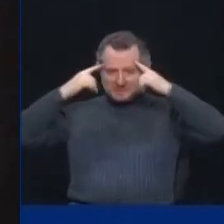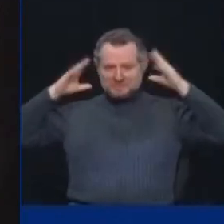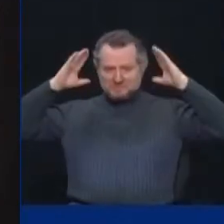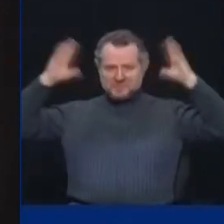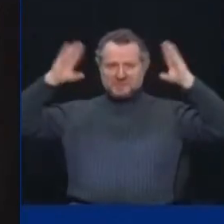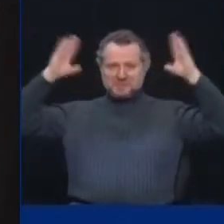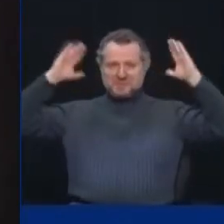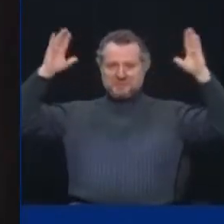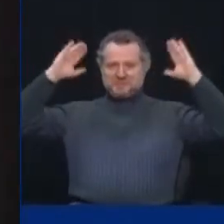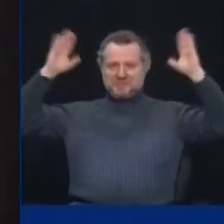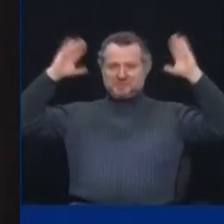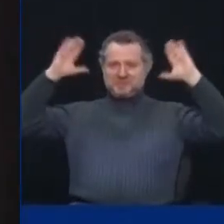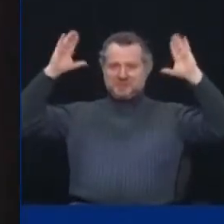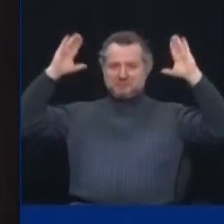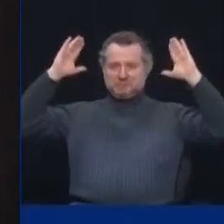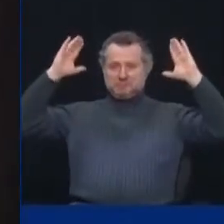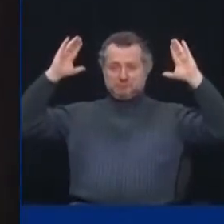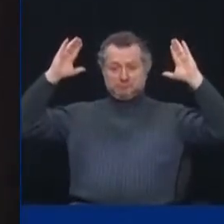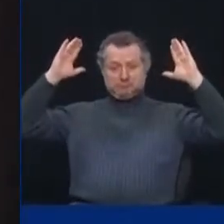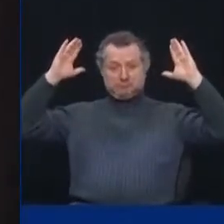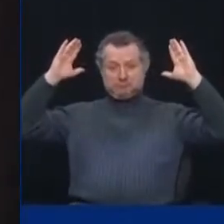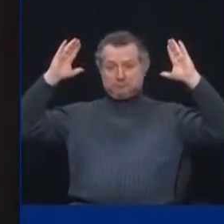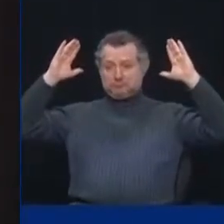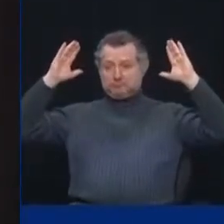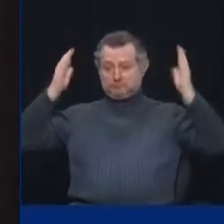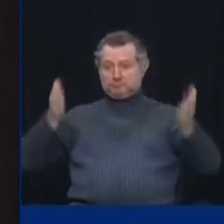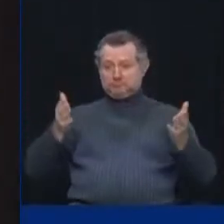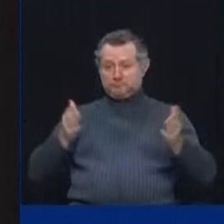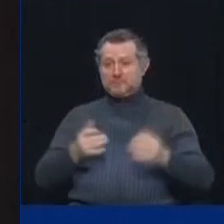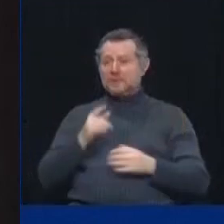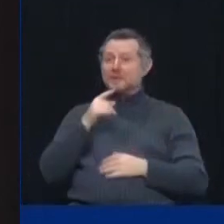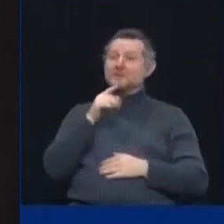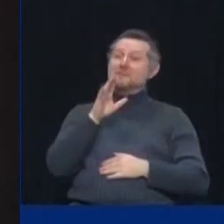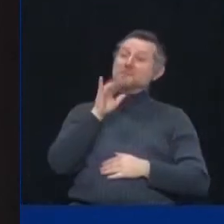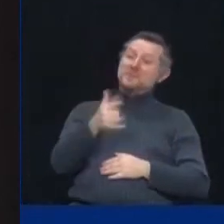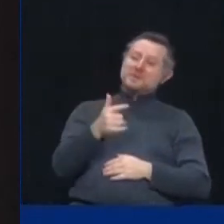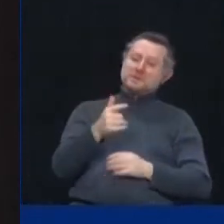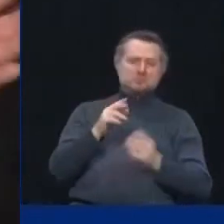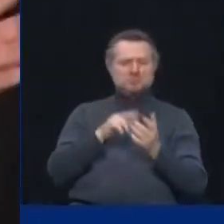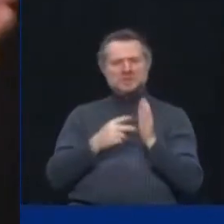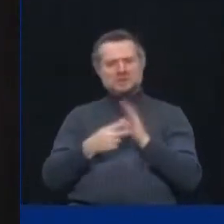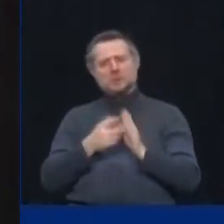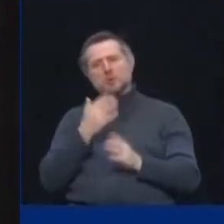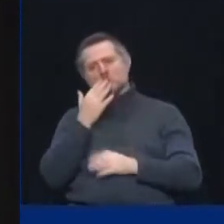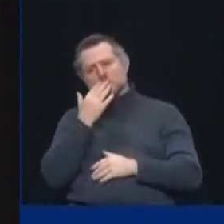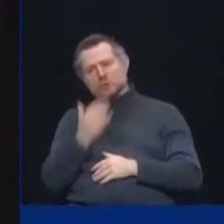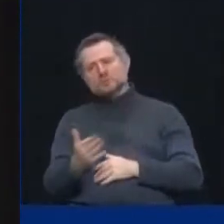okay? You think bigger. Yeah, it's going to be good for Co-op City. It's going to be good for the Bronx and the